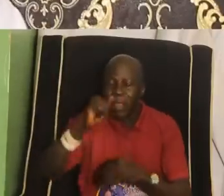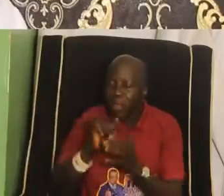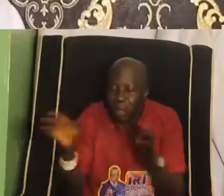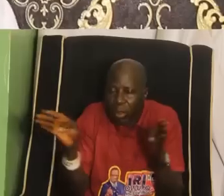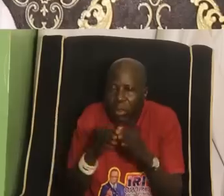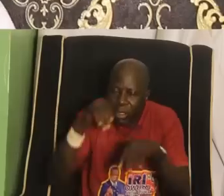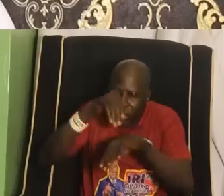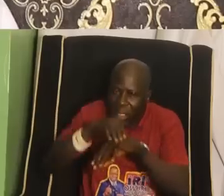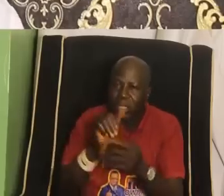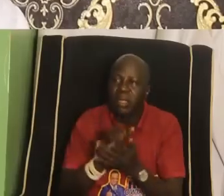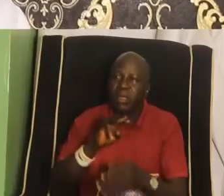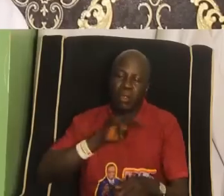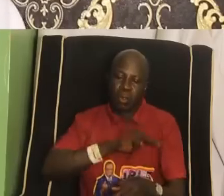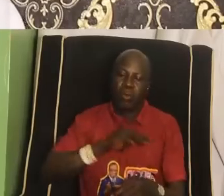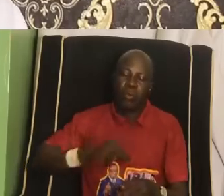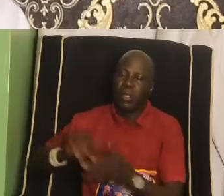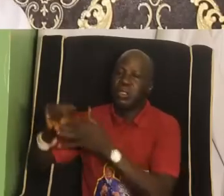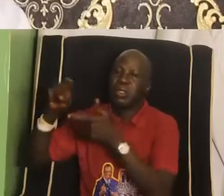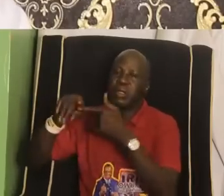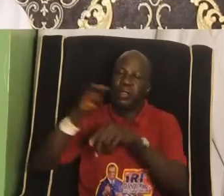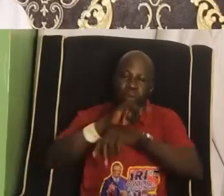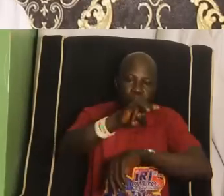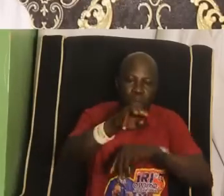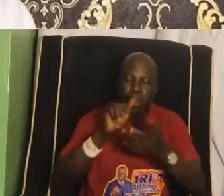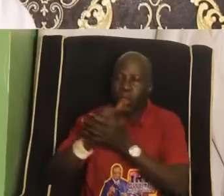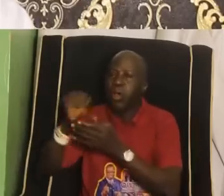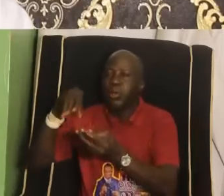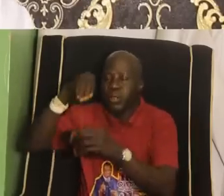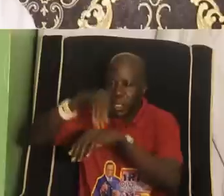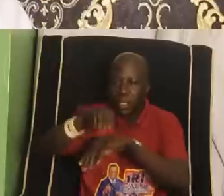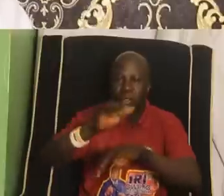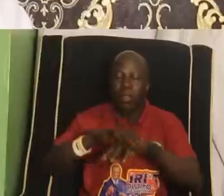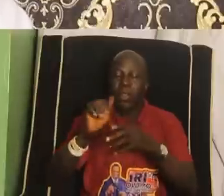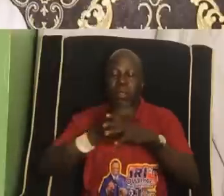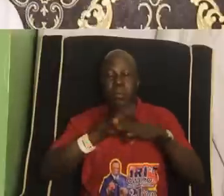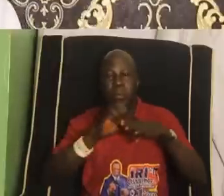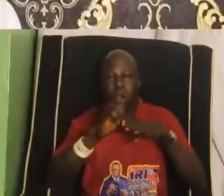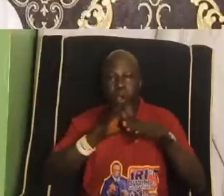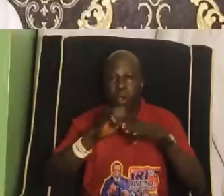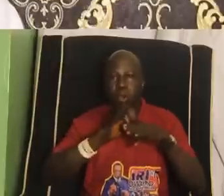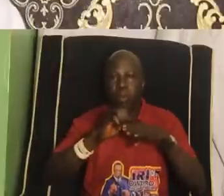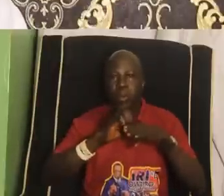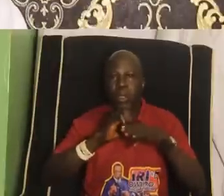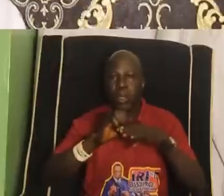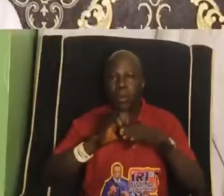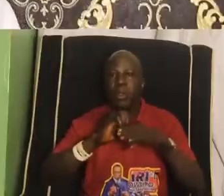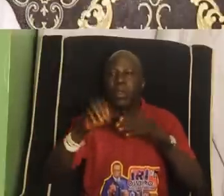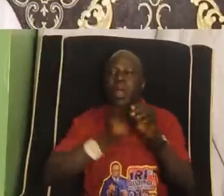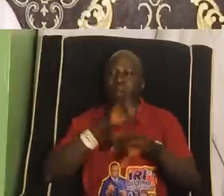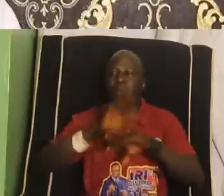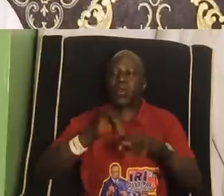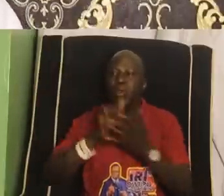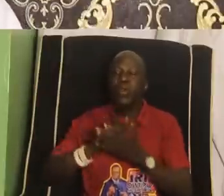the message. You are in South Africa. You want to have encounter with the prophet? I because send the sorry mail to my boy. Or send it to this mail. I want to